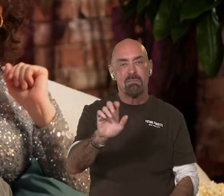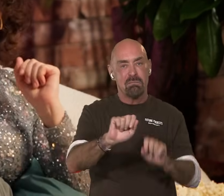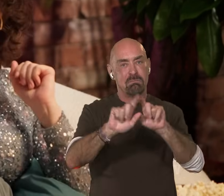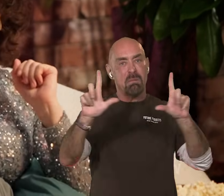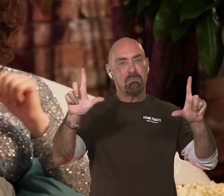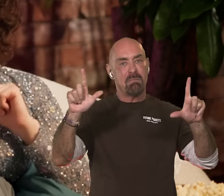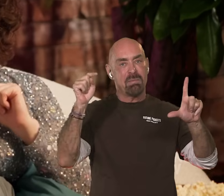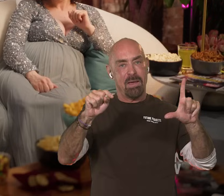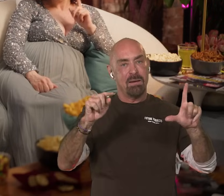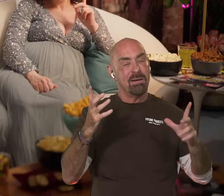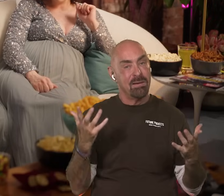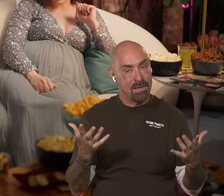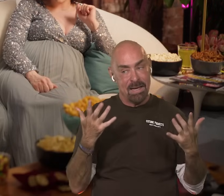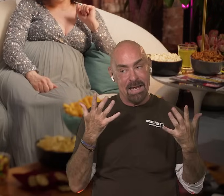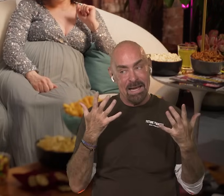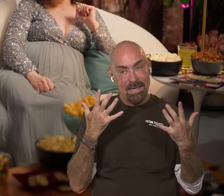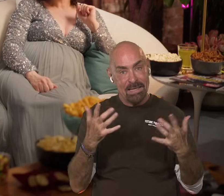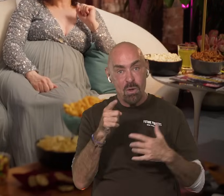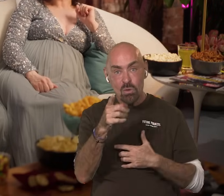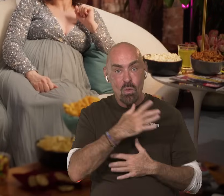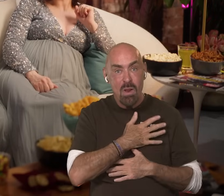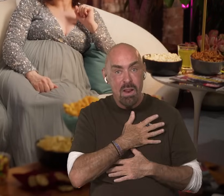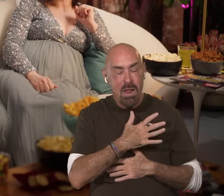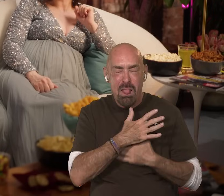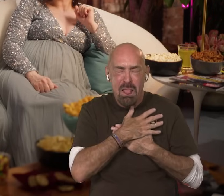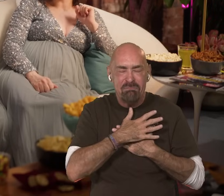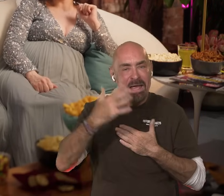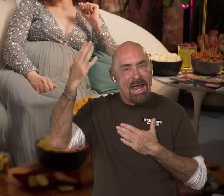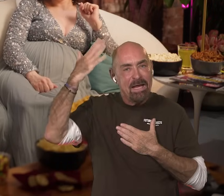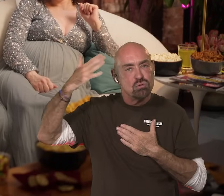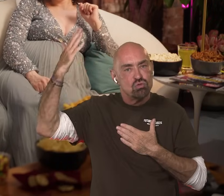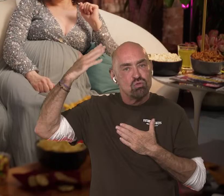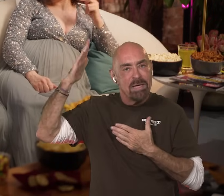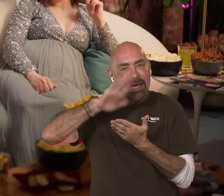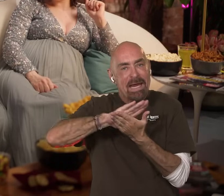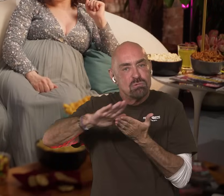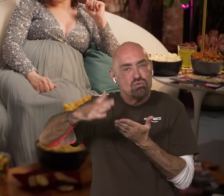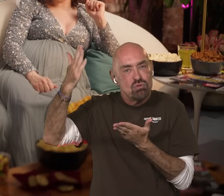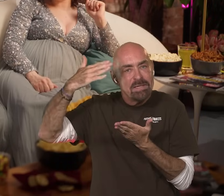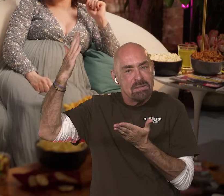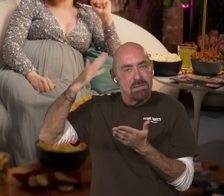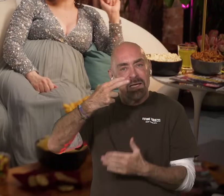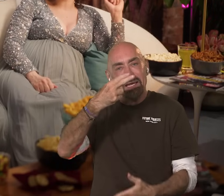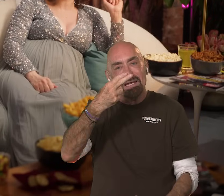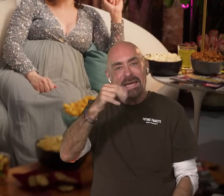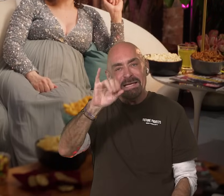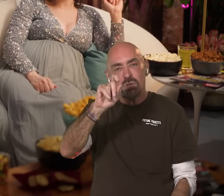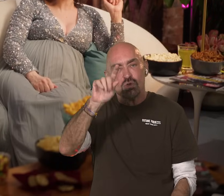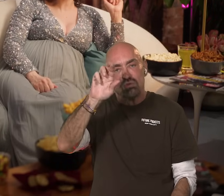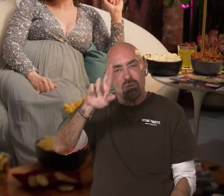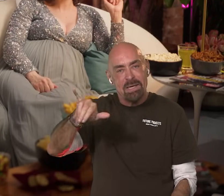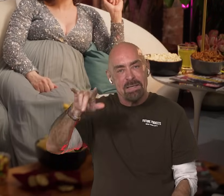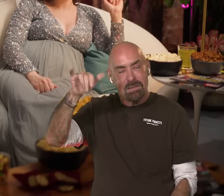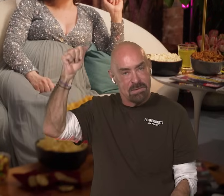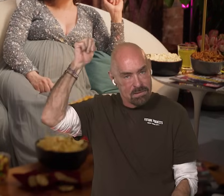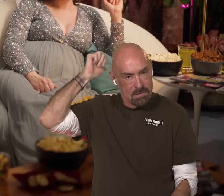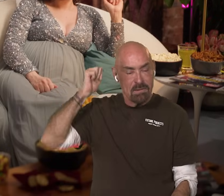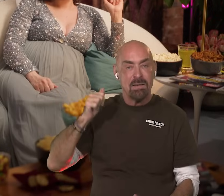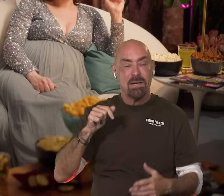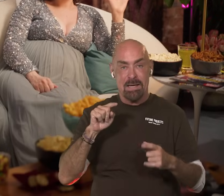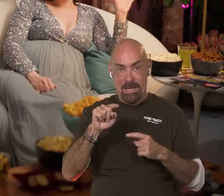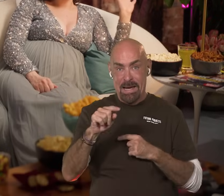clickable place. Now, do you love history? Do you also love lists with between 9 and 11 items on